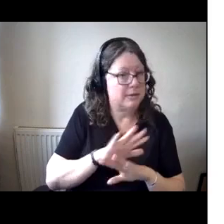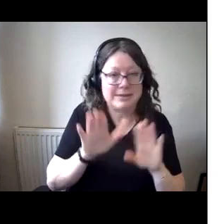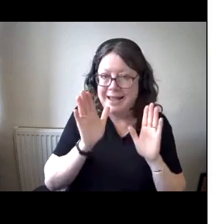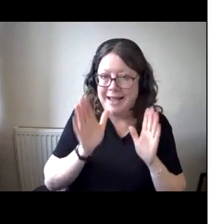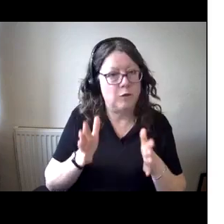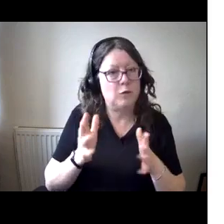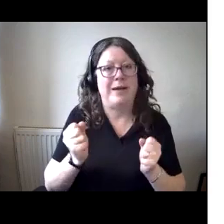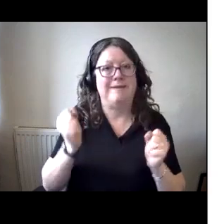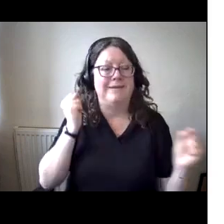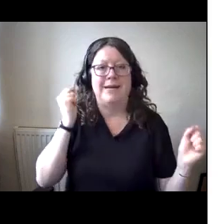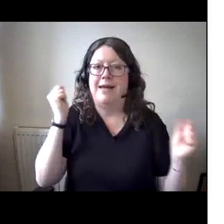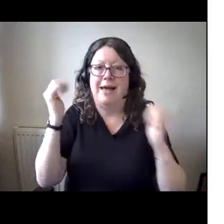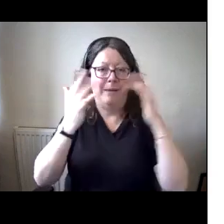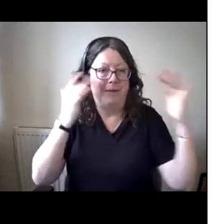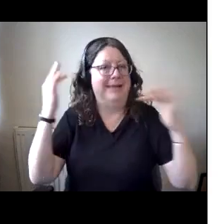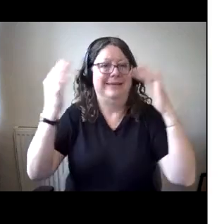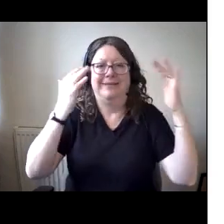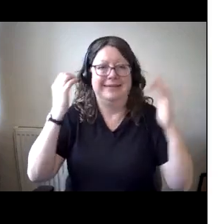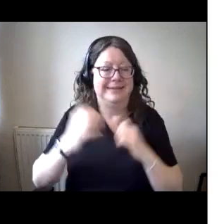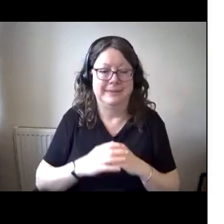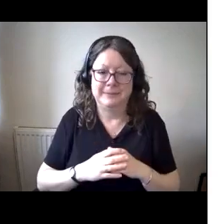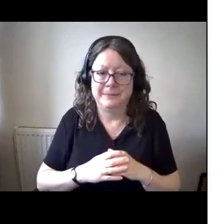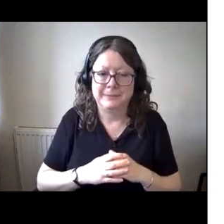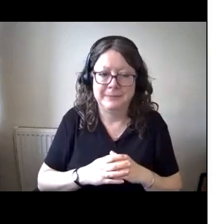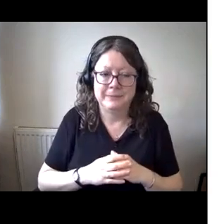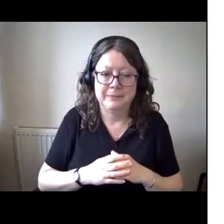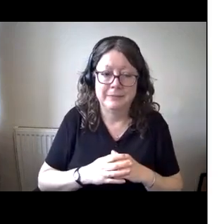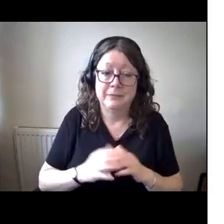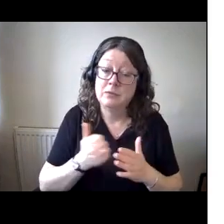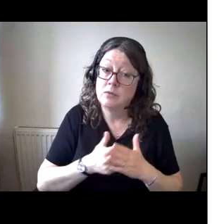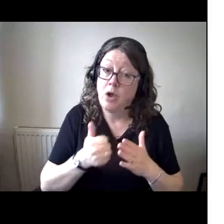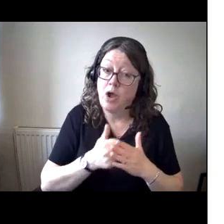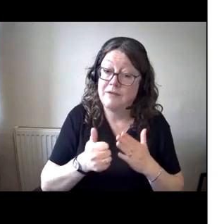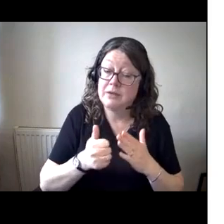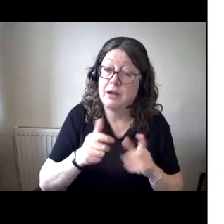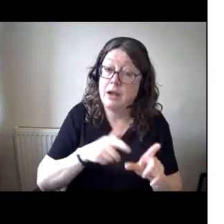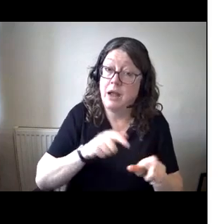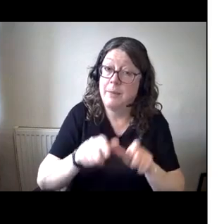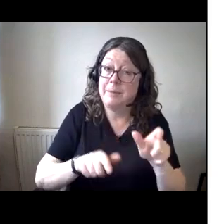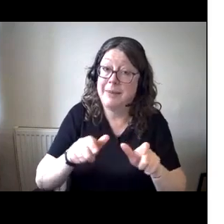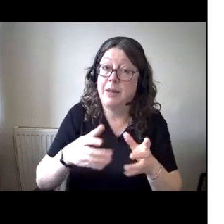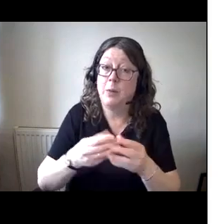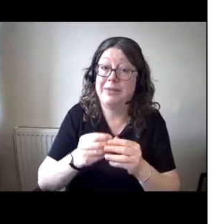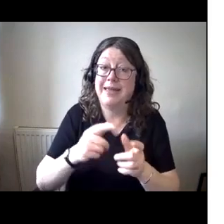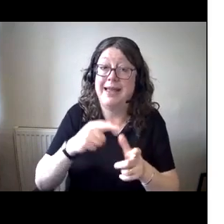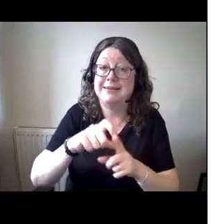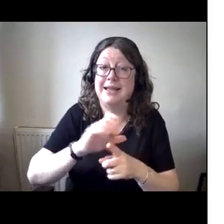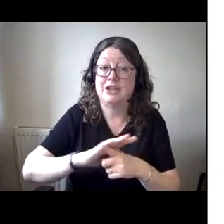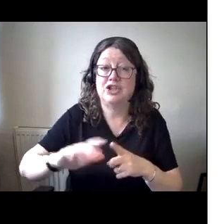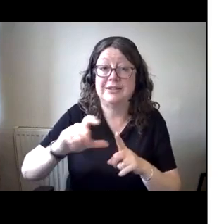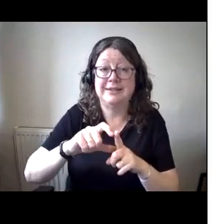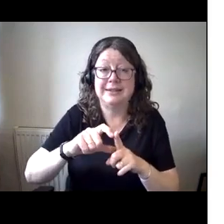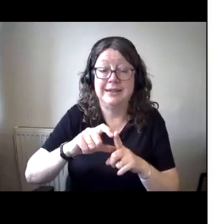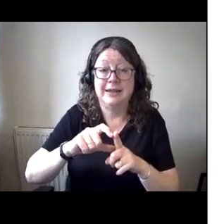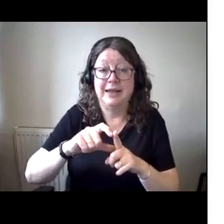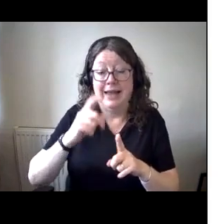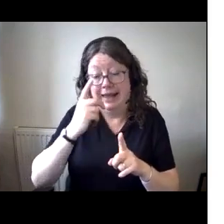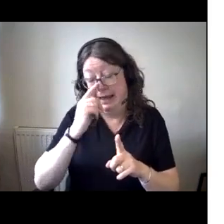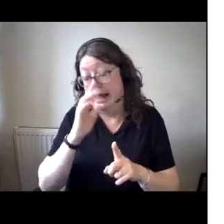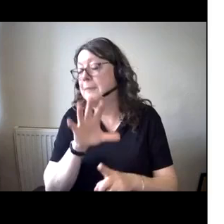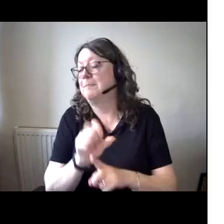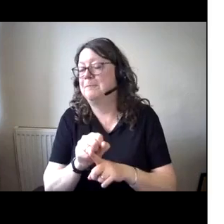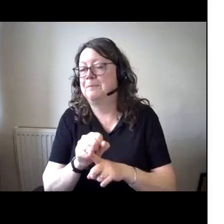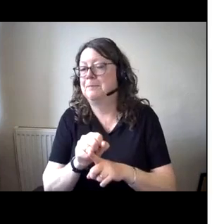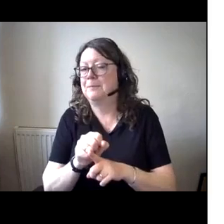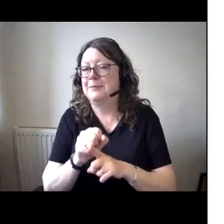quite often they can appear hyperactive. So in terms of ADHD diagnosis, it's often not